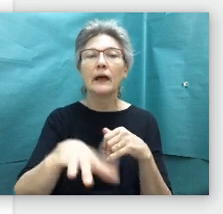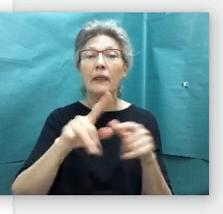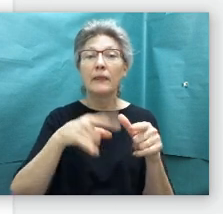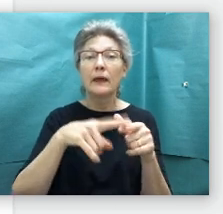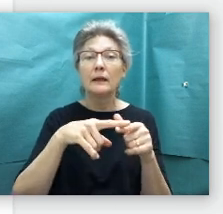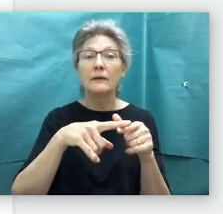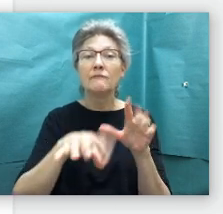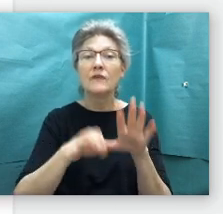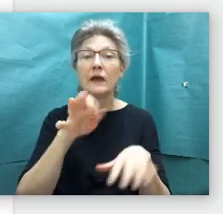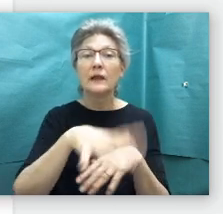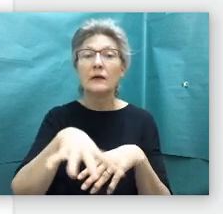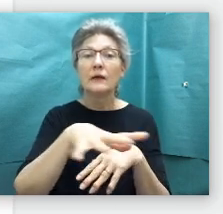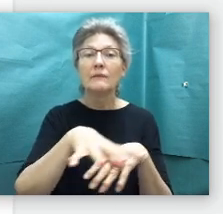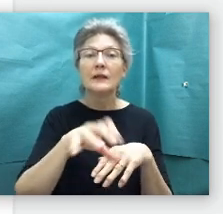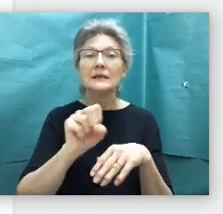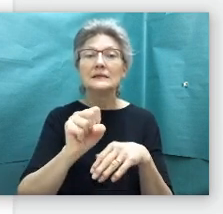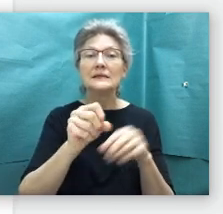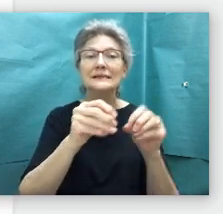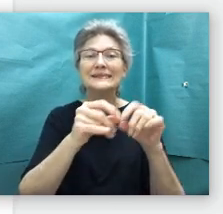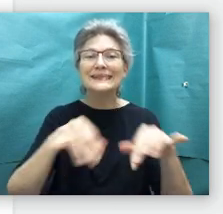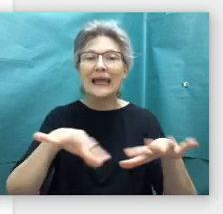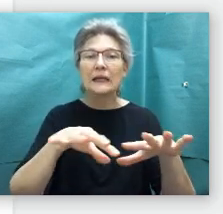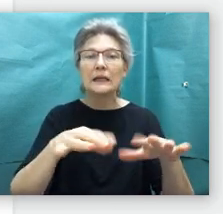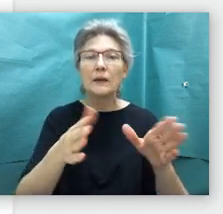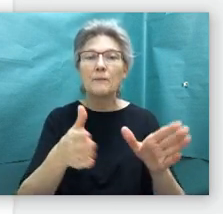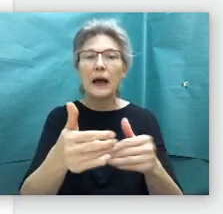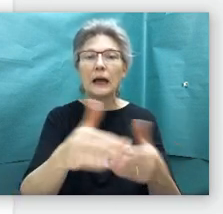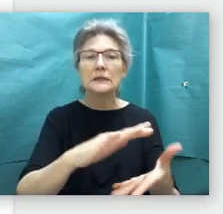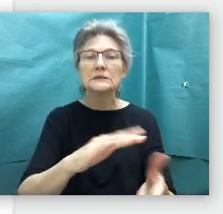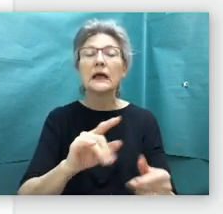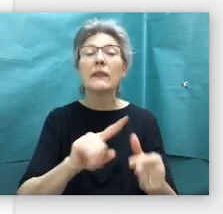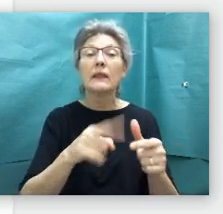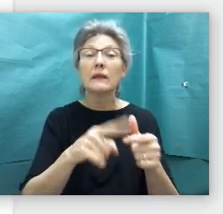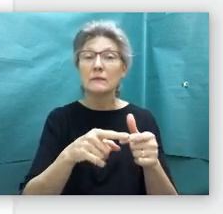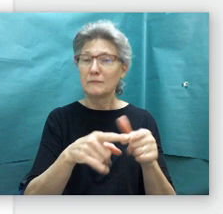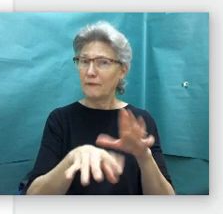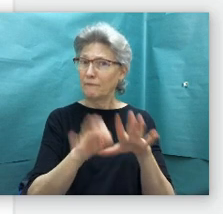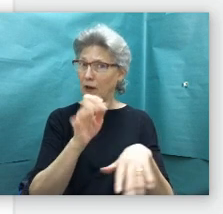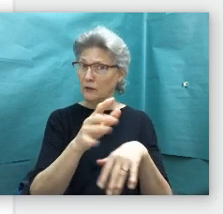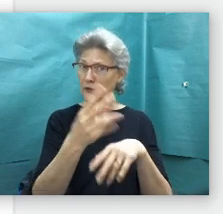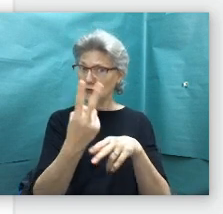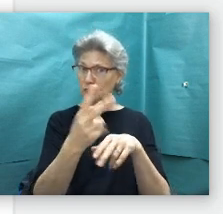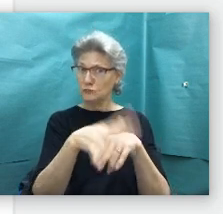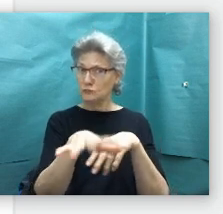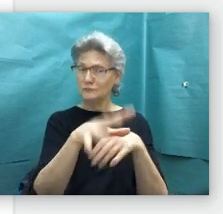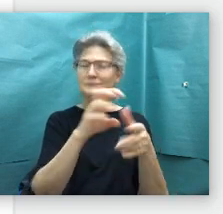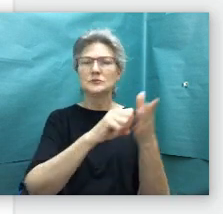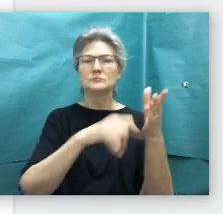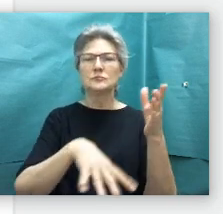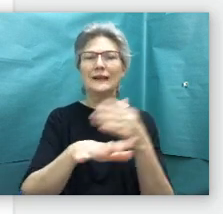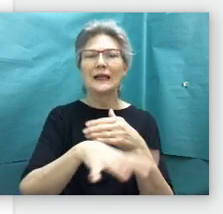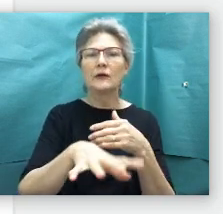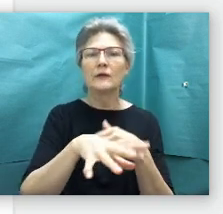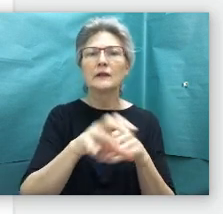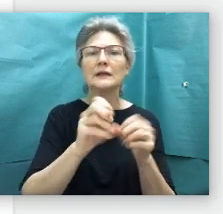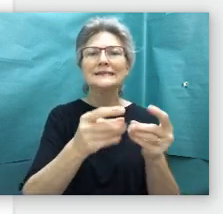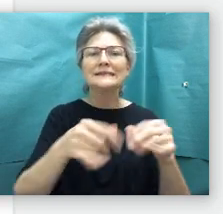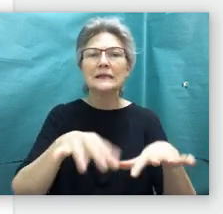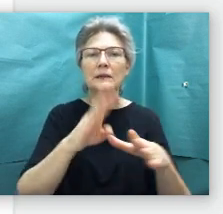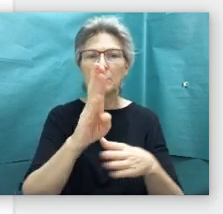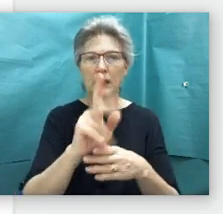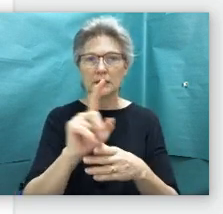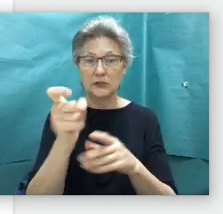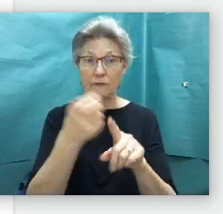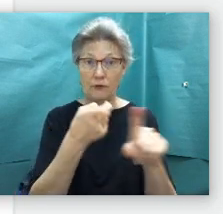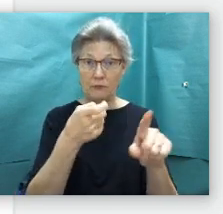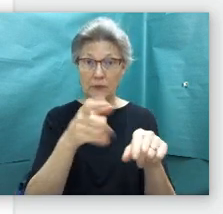Then, we're going to find the area of the sandbox. Once we've found those two areas, we can subtract the area of the sandbox from